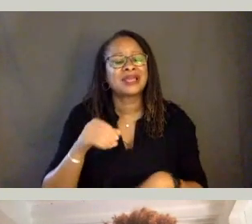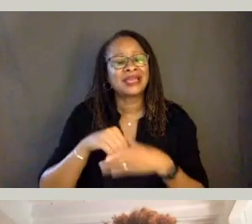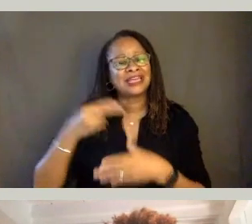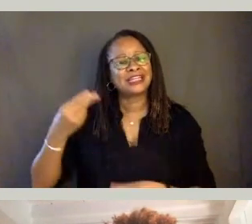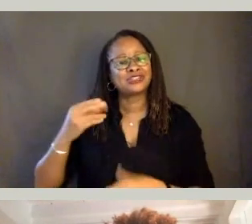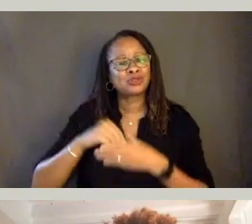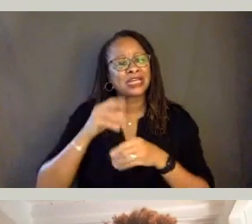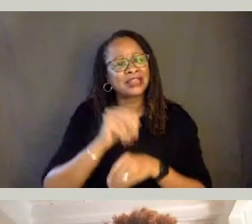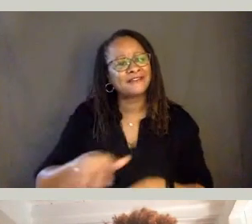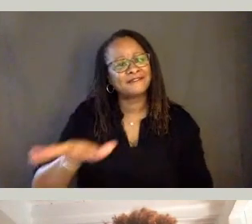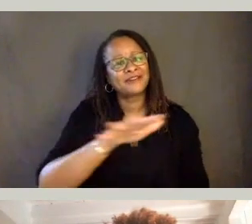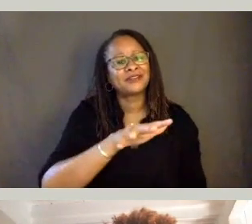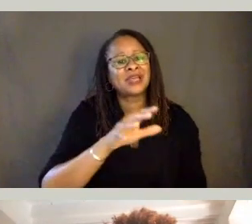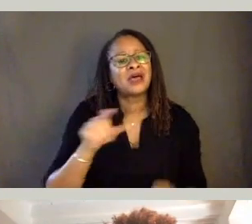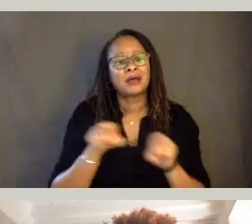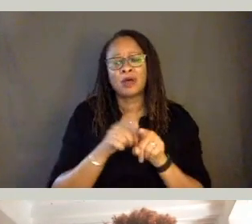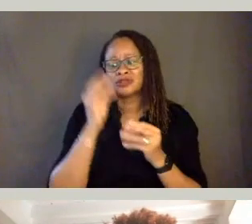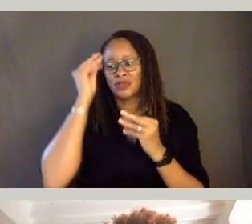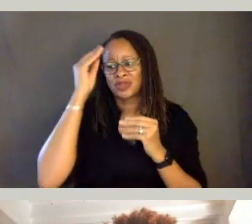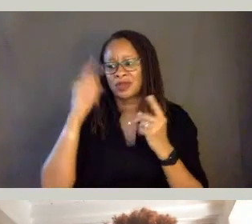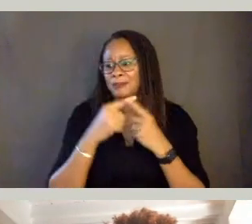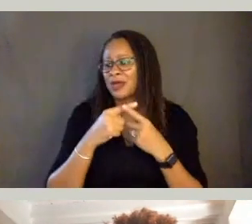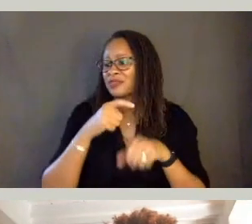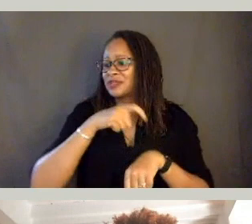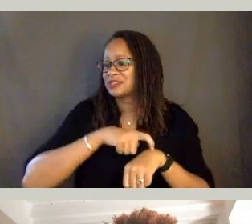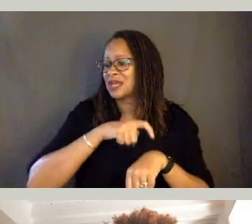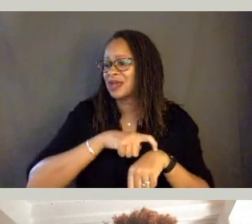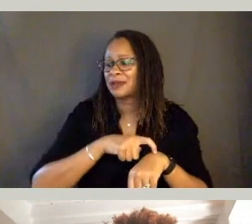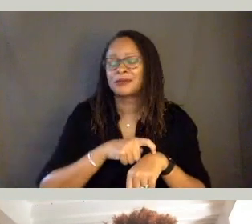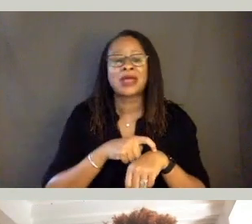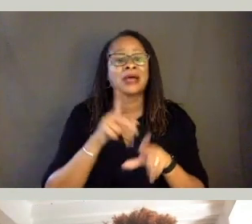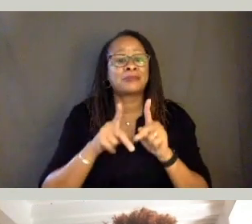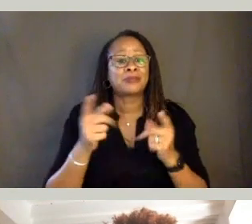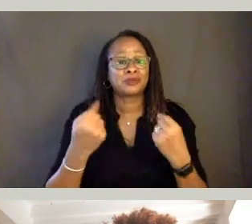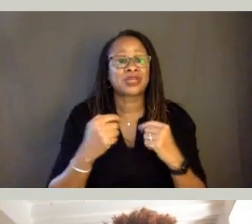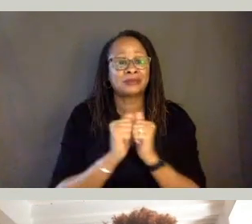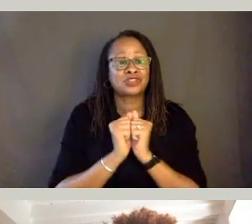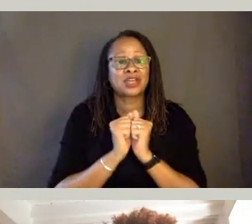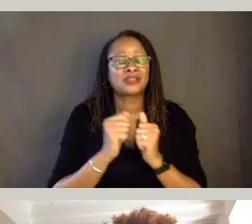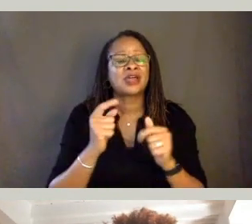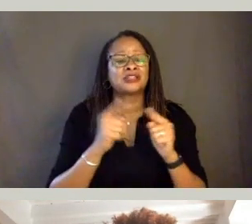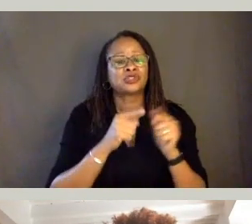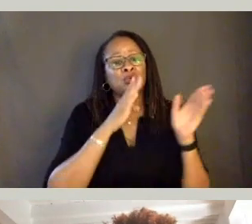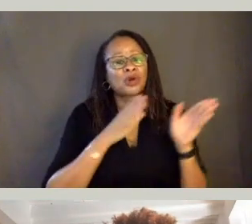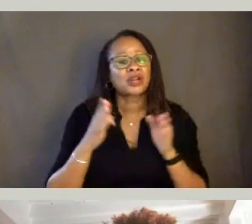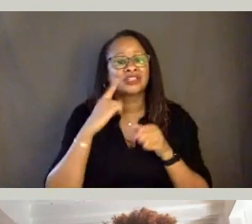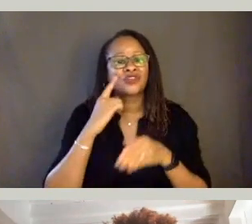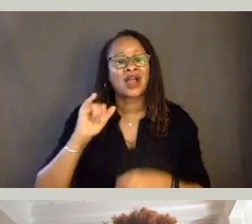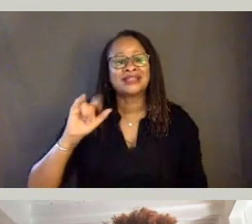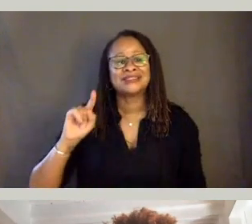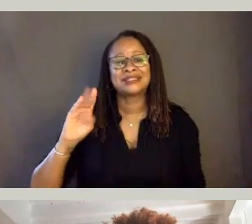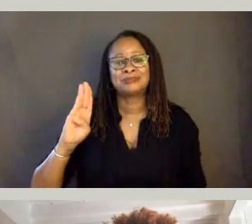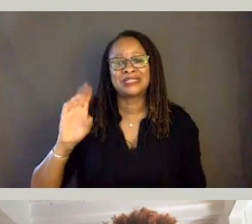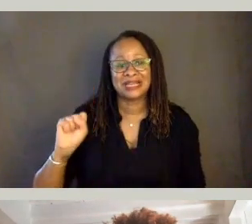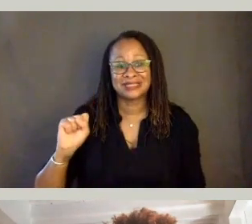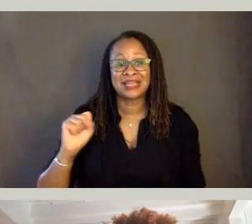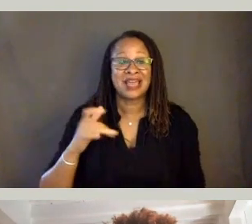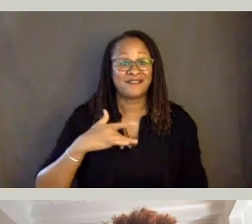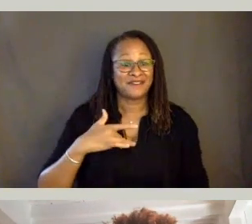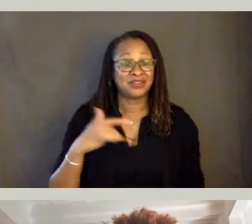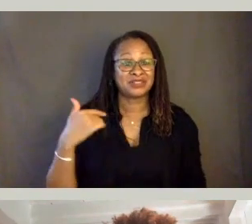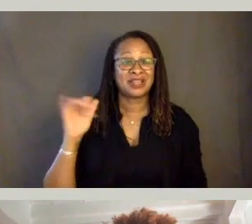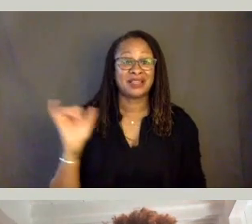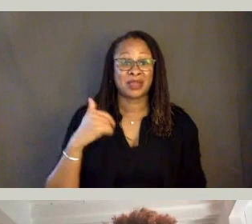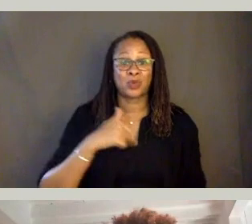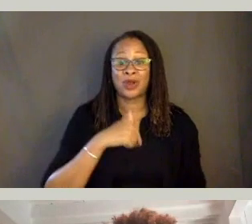the field. And I'm also thinking about like the time folks came together to organize for ITVS. And it feels like we're at another